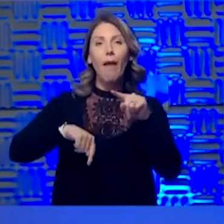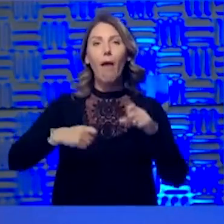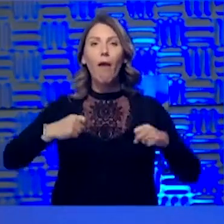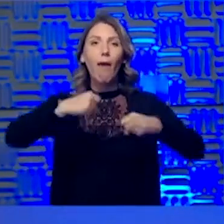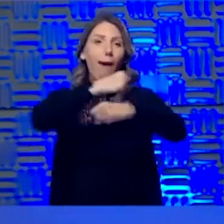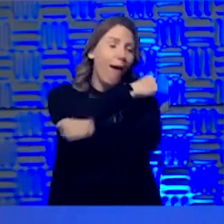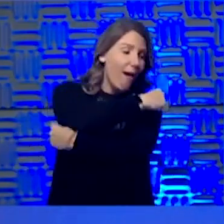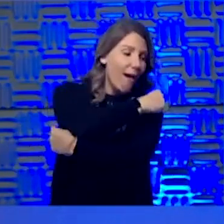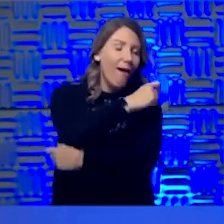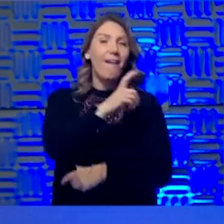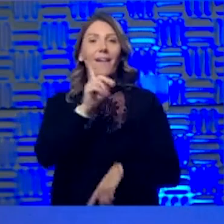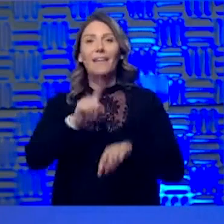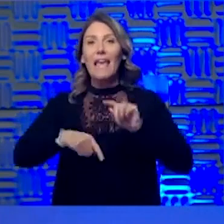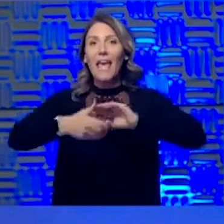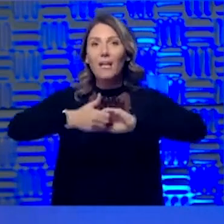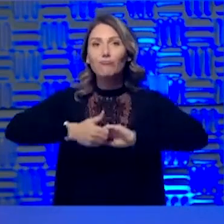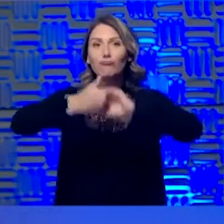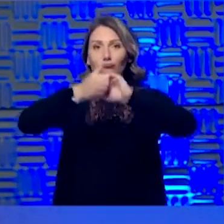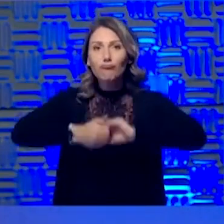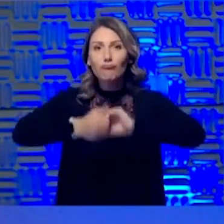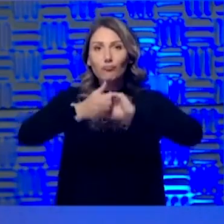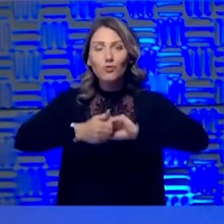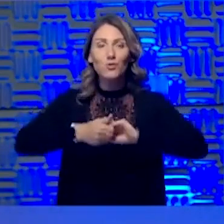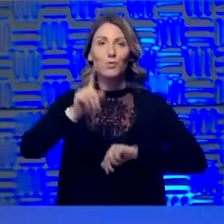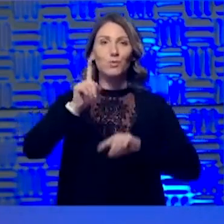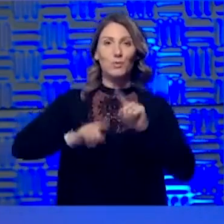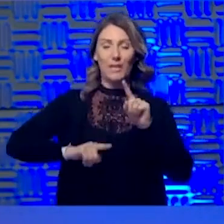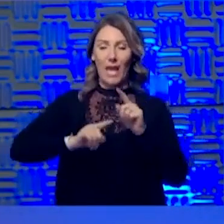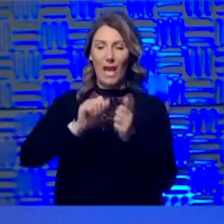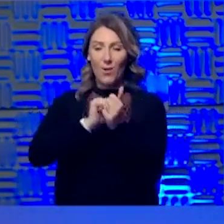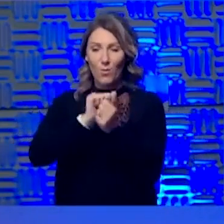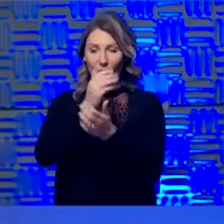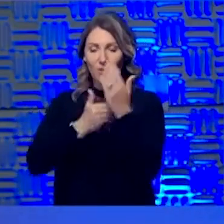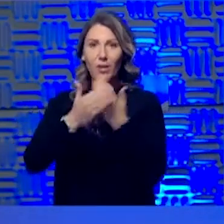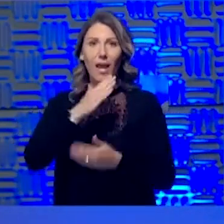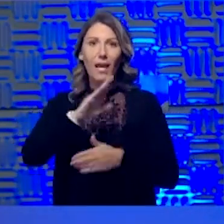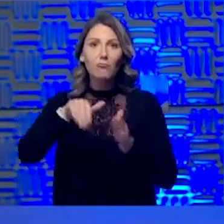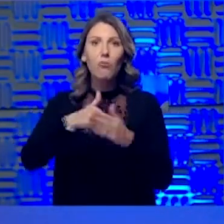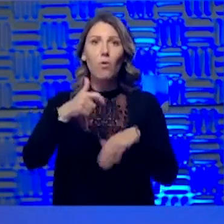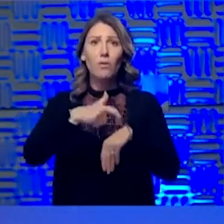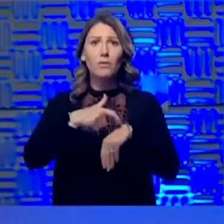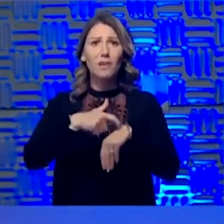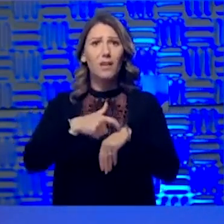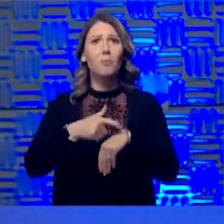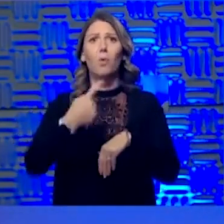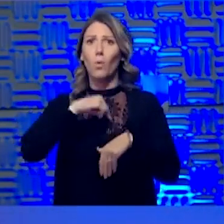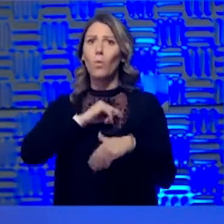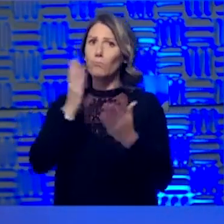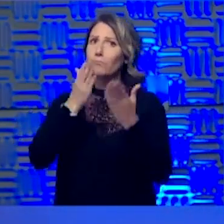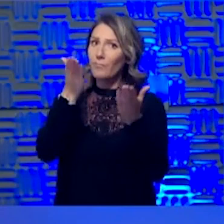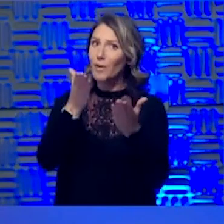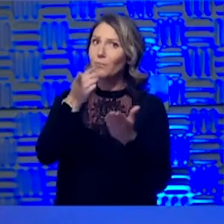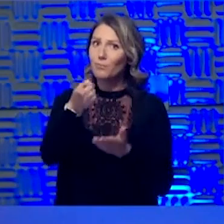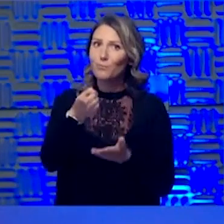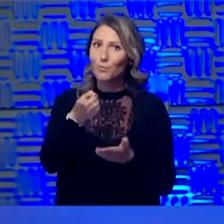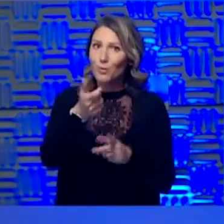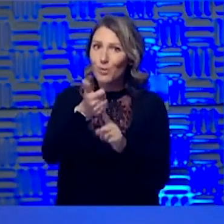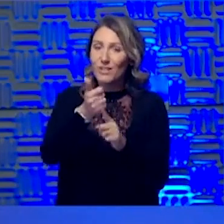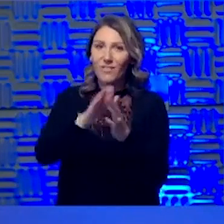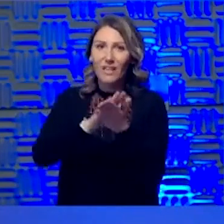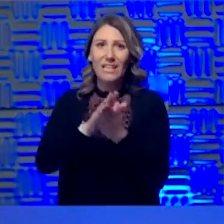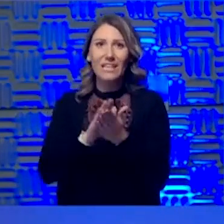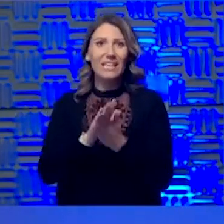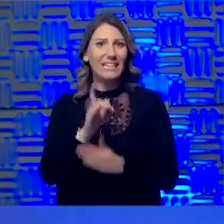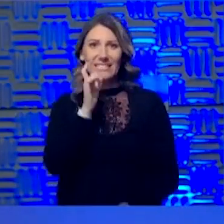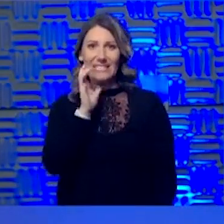handshaking. We can't be washing our hands all the time or being clean. We certainly recommend that you be clean. That is not how